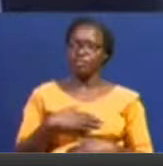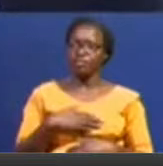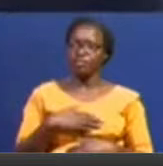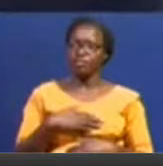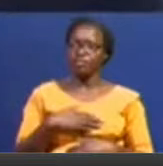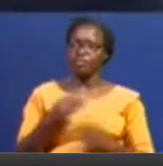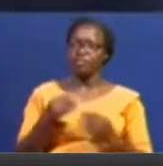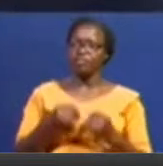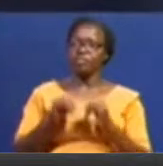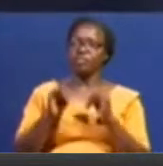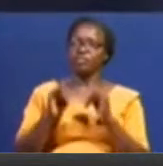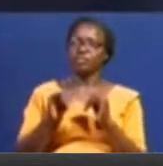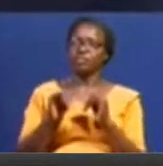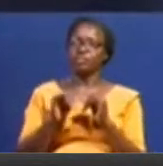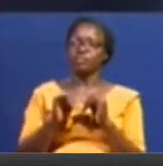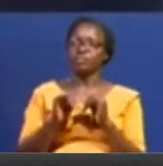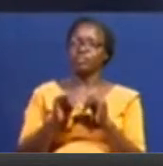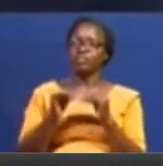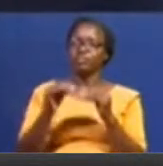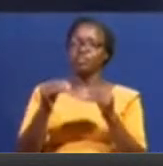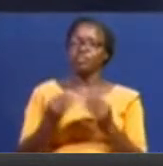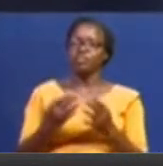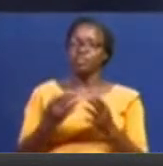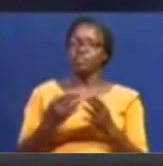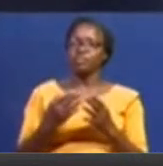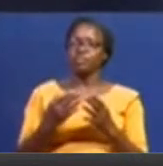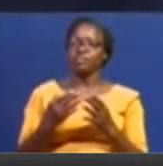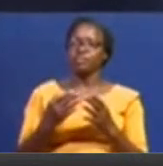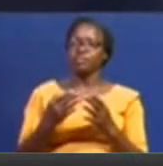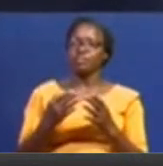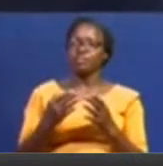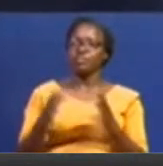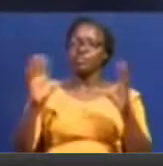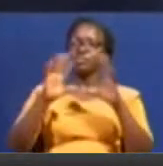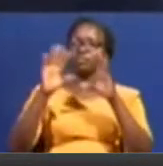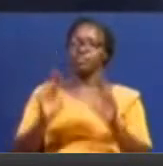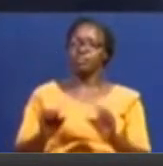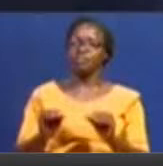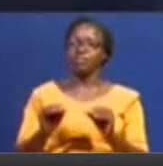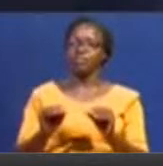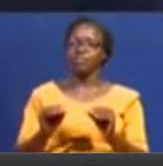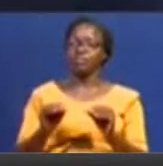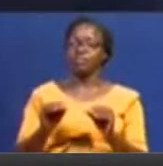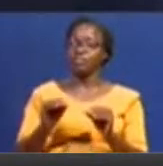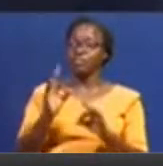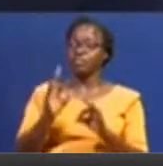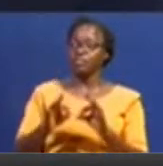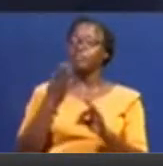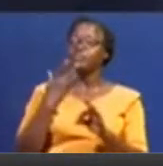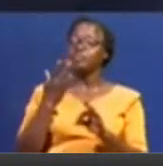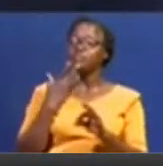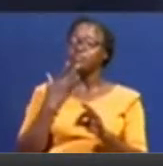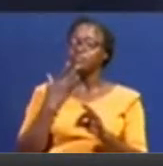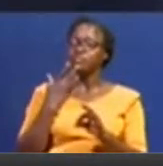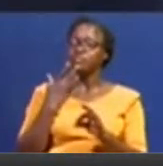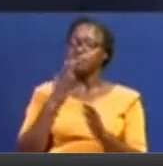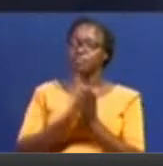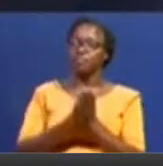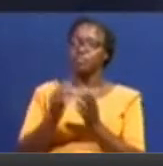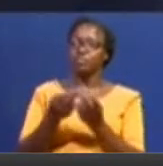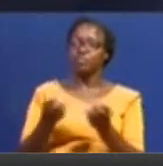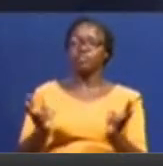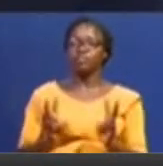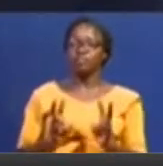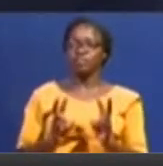can you try to give us an overview of, if you will get favor in with this panel and you